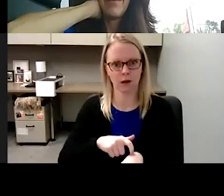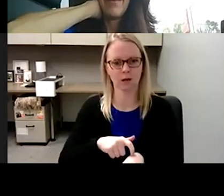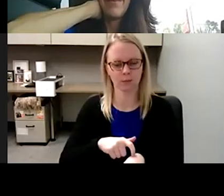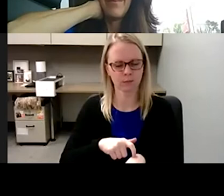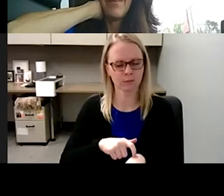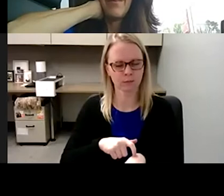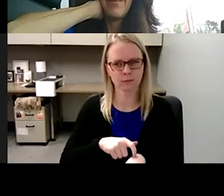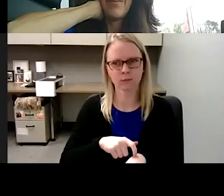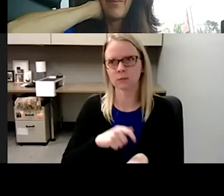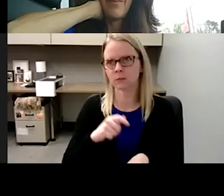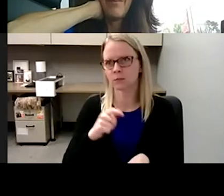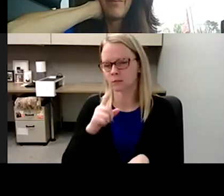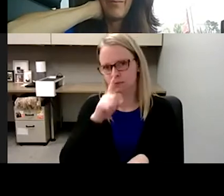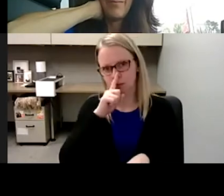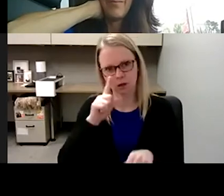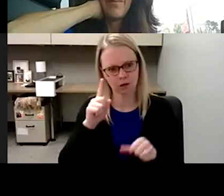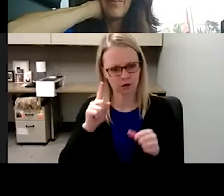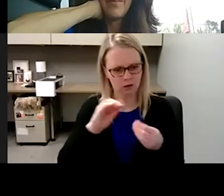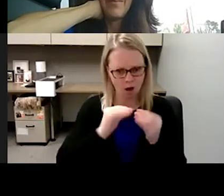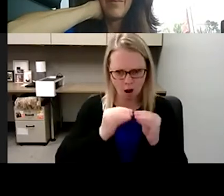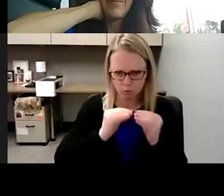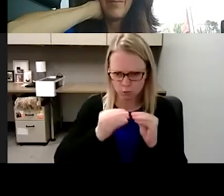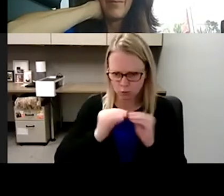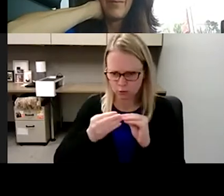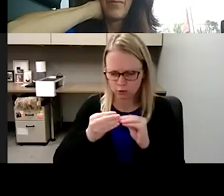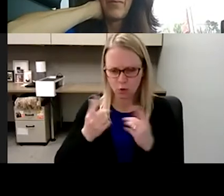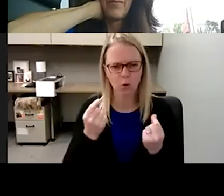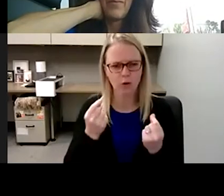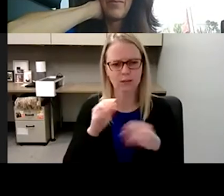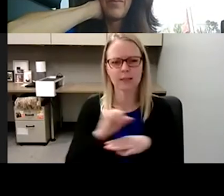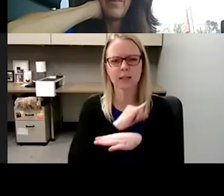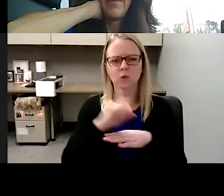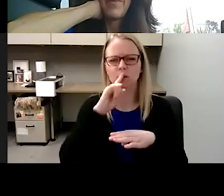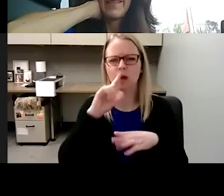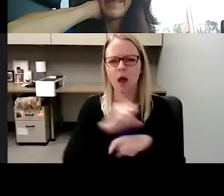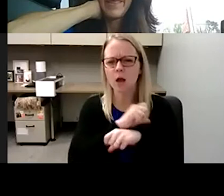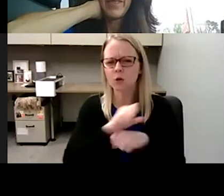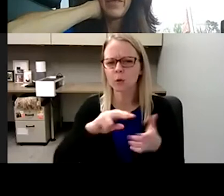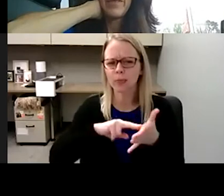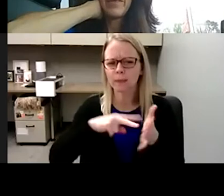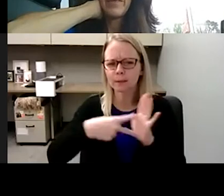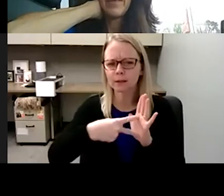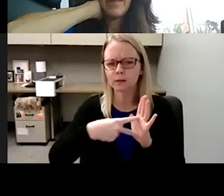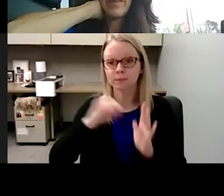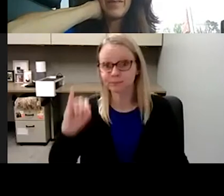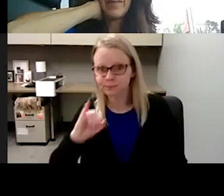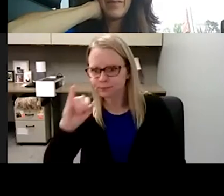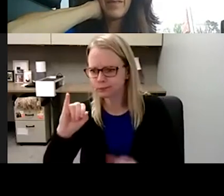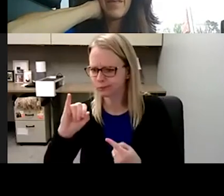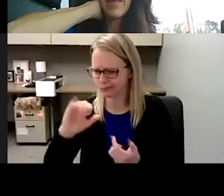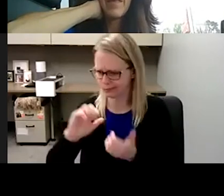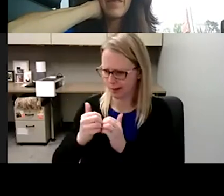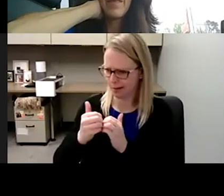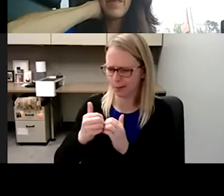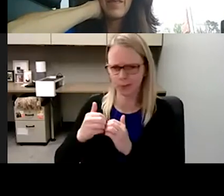just the numbers, but what does those industry actually mean? For example, insurance, you have to think about, how does the actual